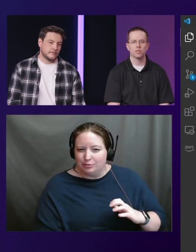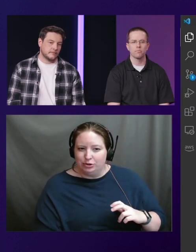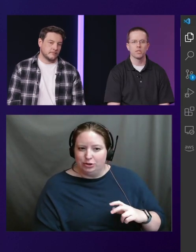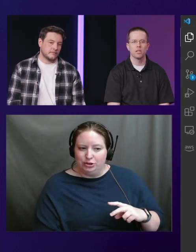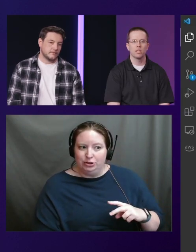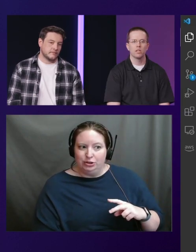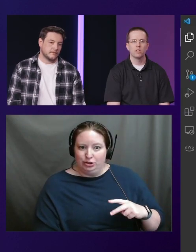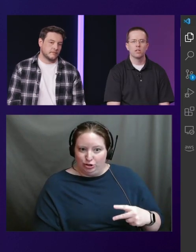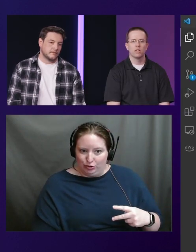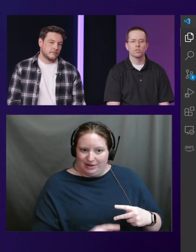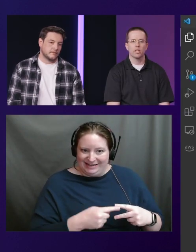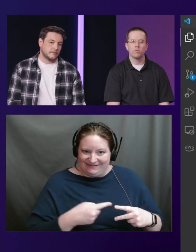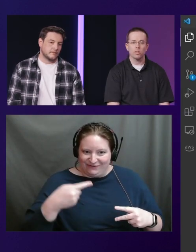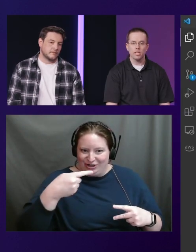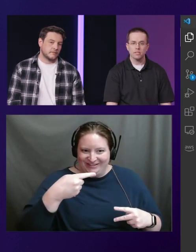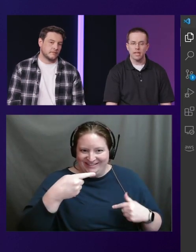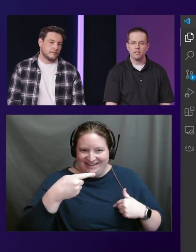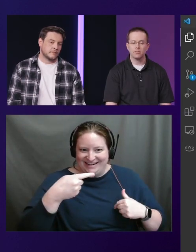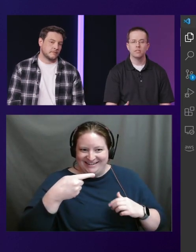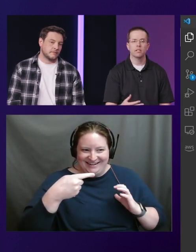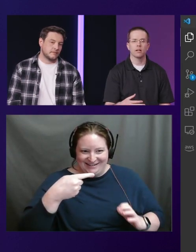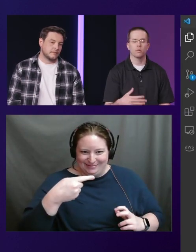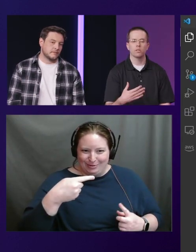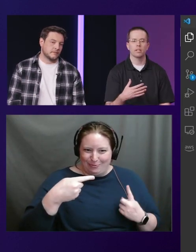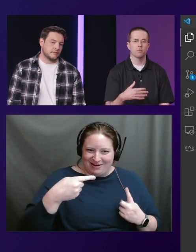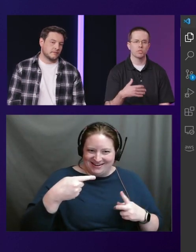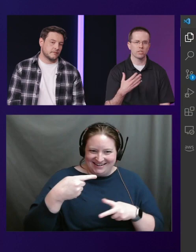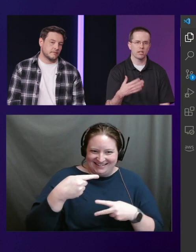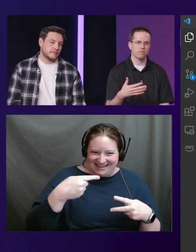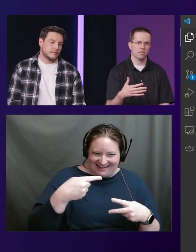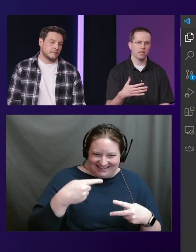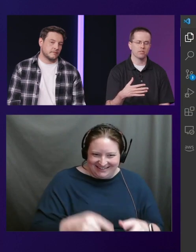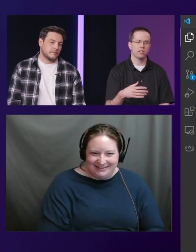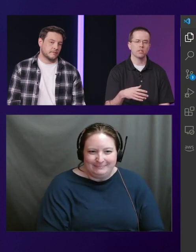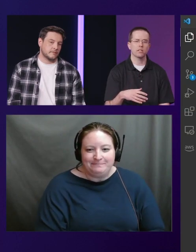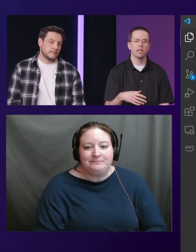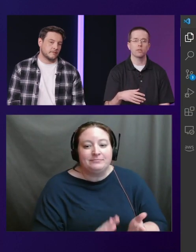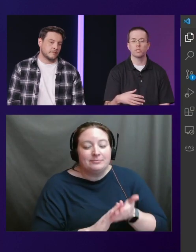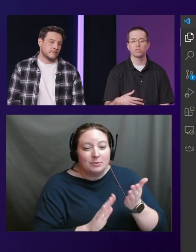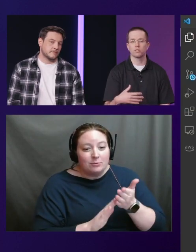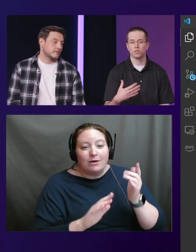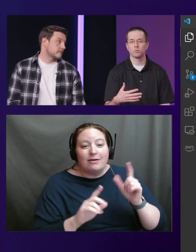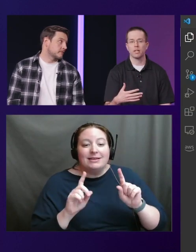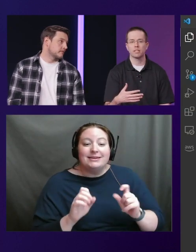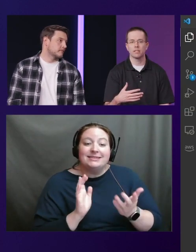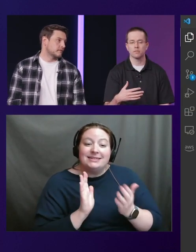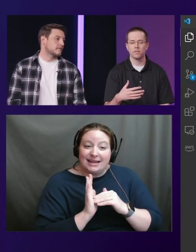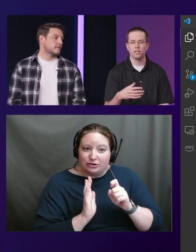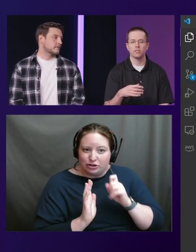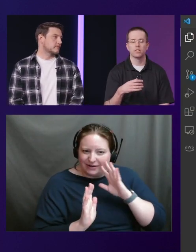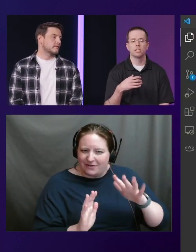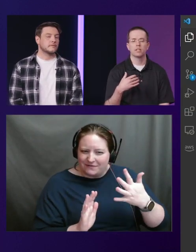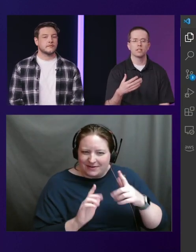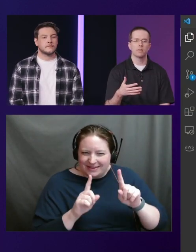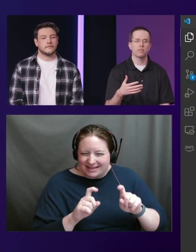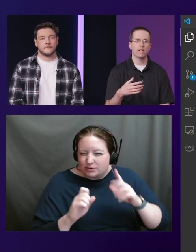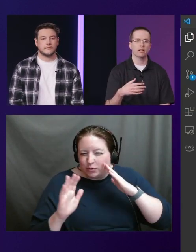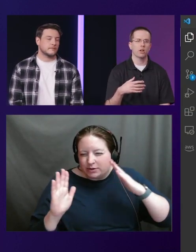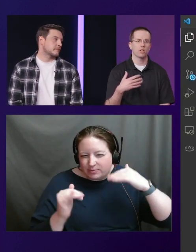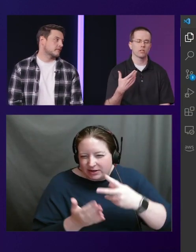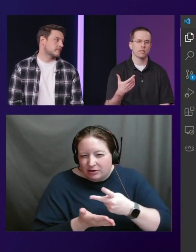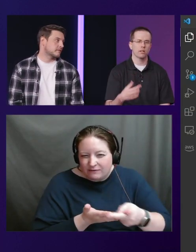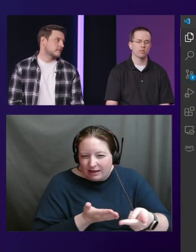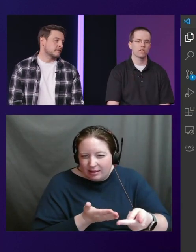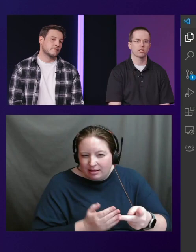second. So let's go ahead and run our test again. Again, we should get a 5th test here, and we're expecting it to fail, given